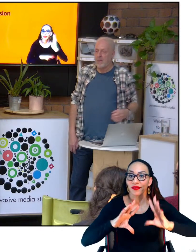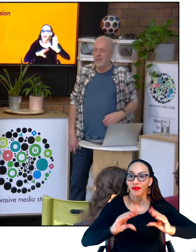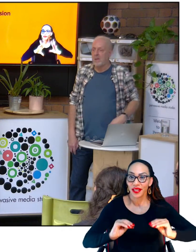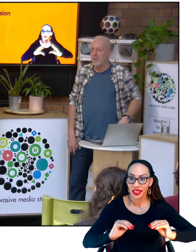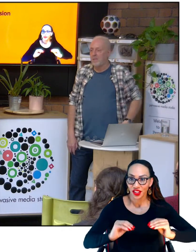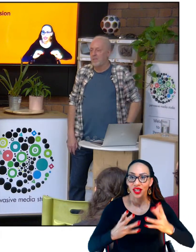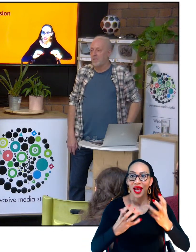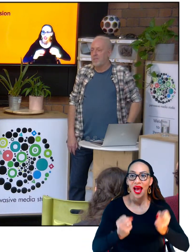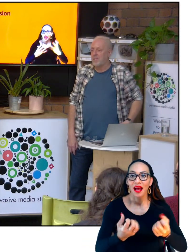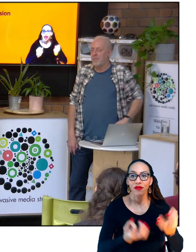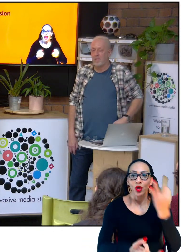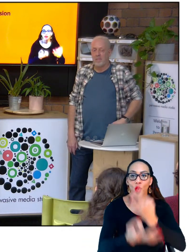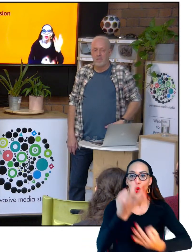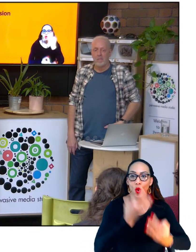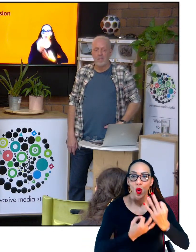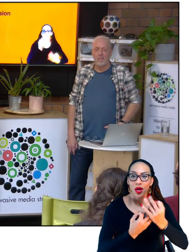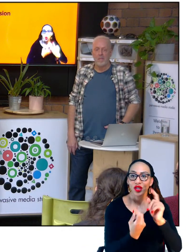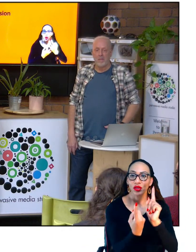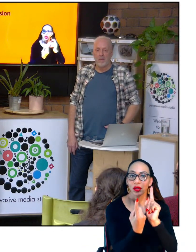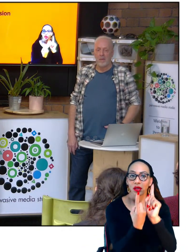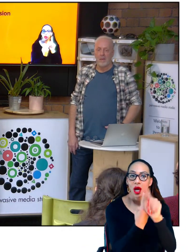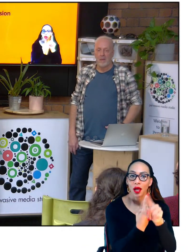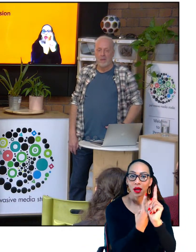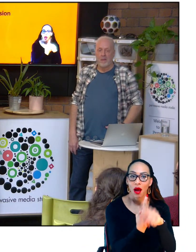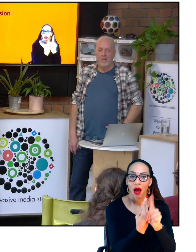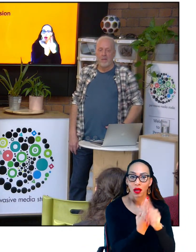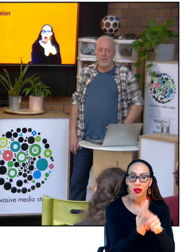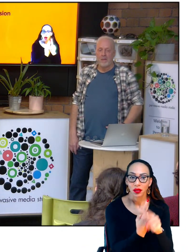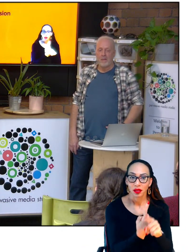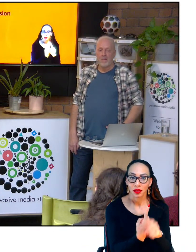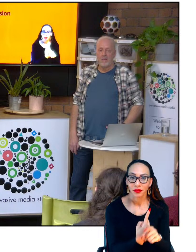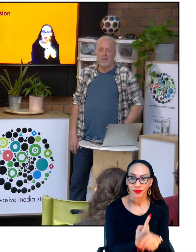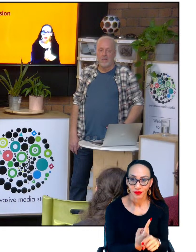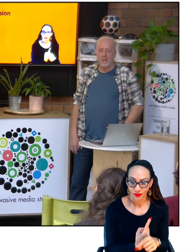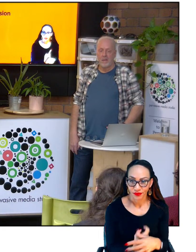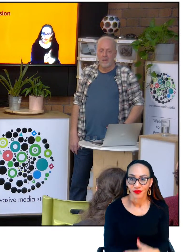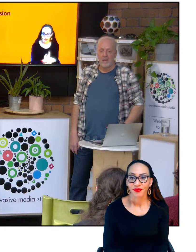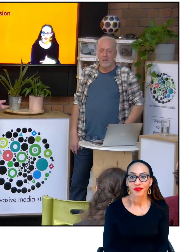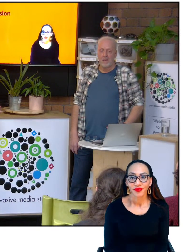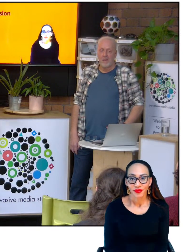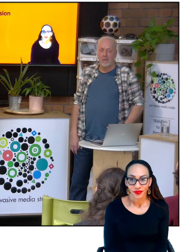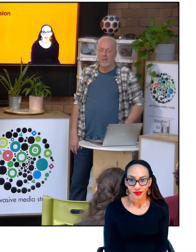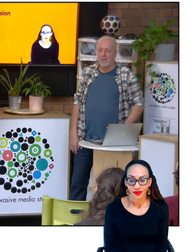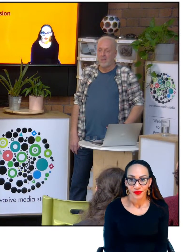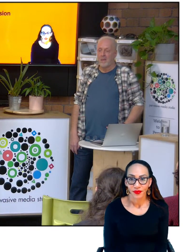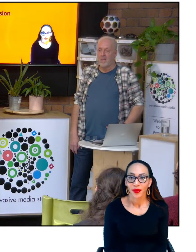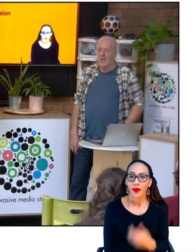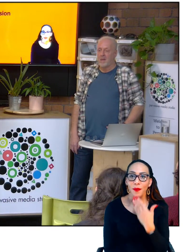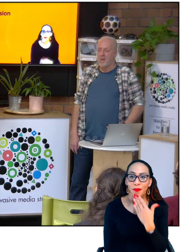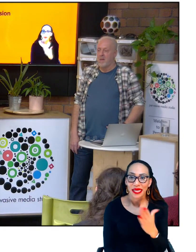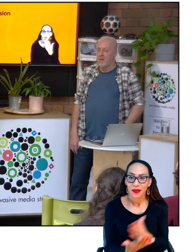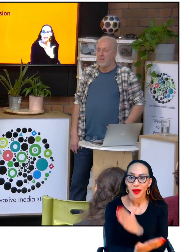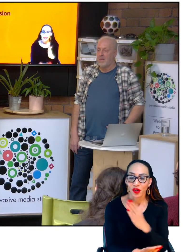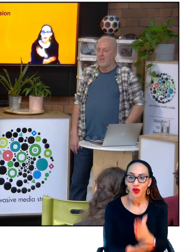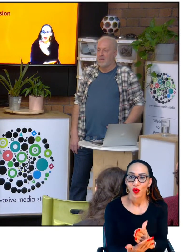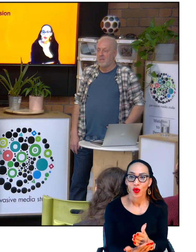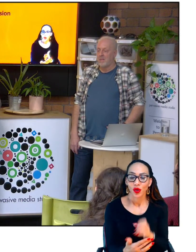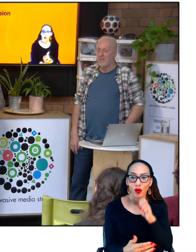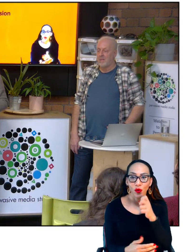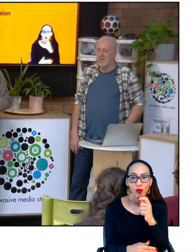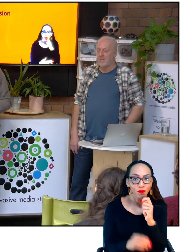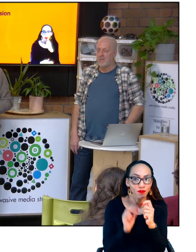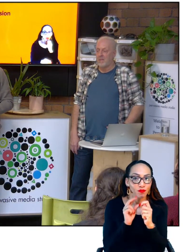the YouTube chat. Lawatim is at the back. He will be your voice in the room. If you're in the building, you can just stick your hand up and we'll send a microphone